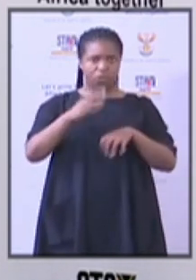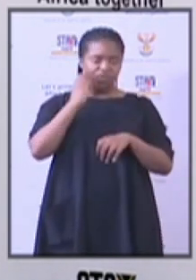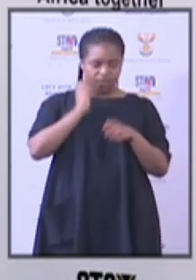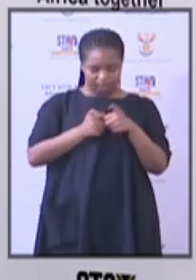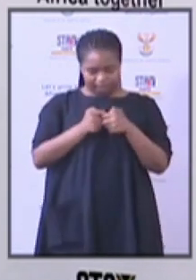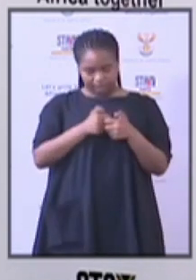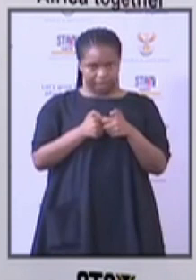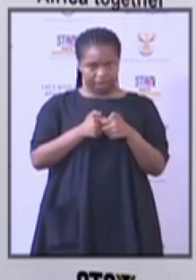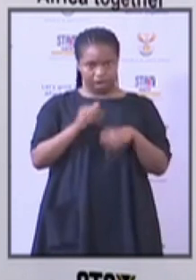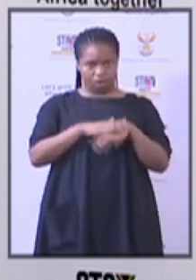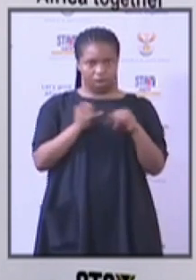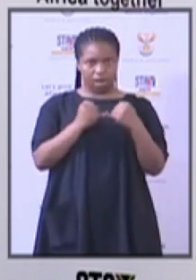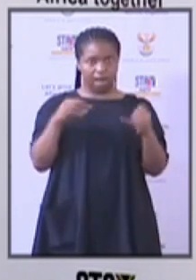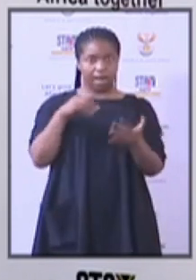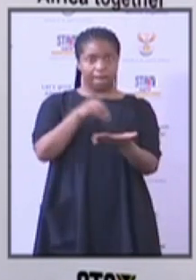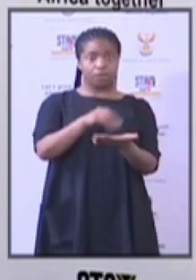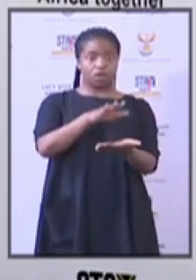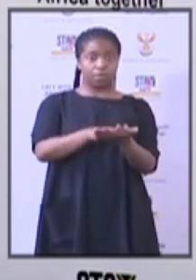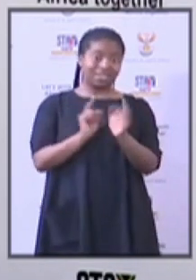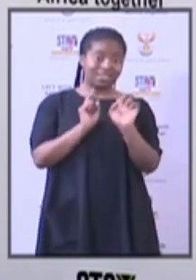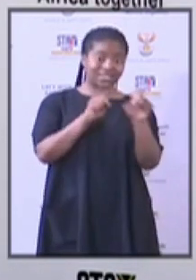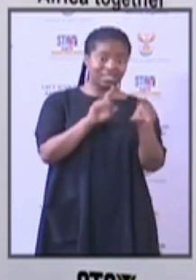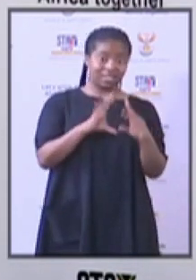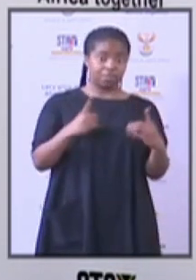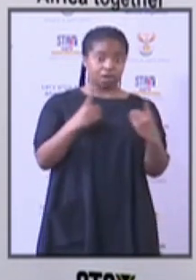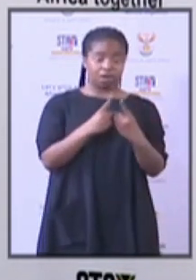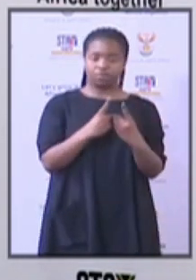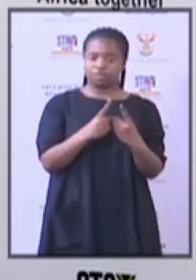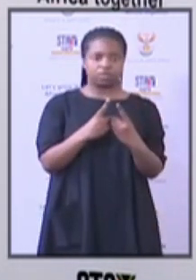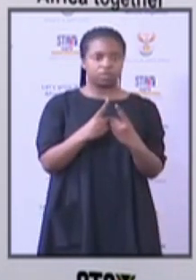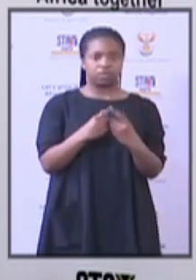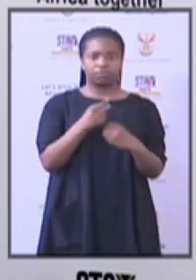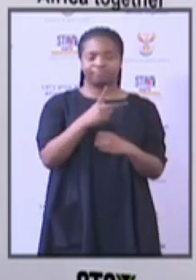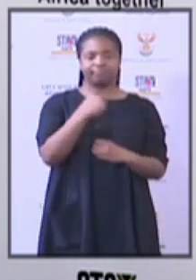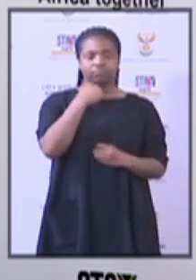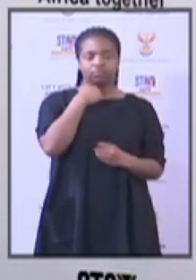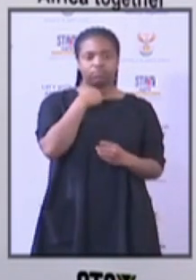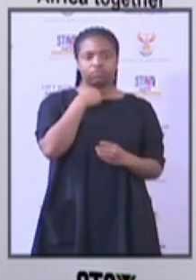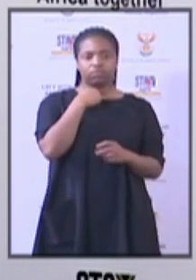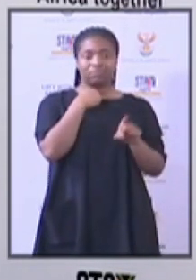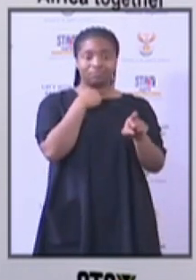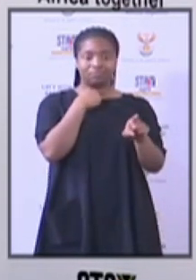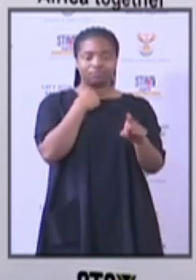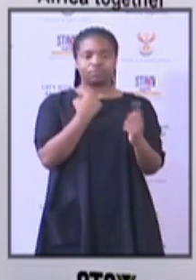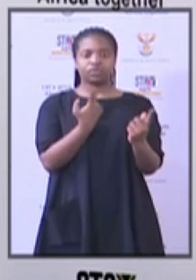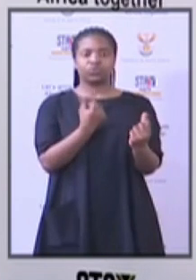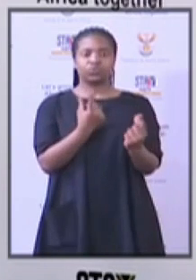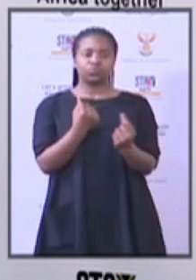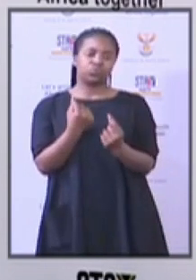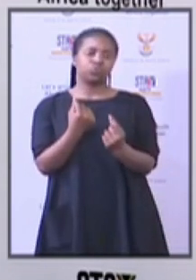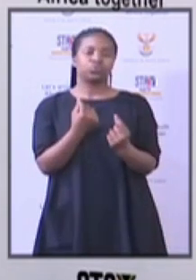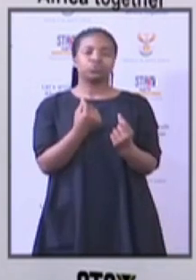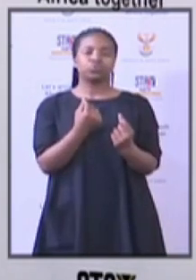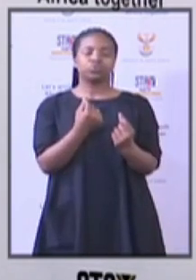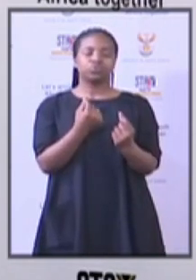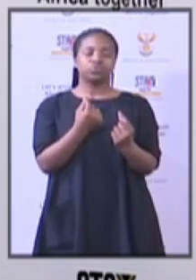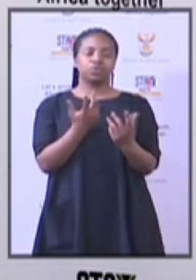online and then make an appointment to come to the Department of Home Affairs and do their